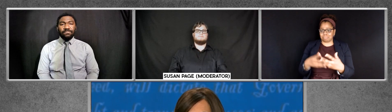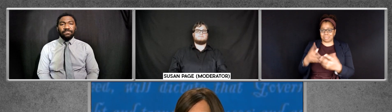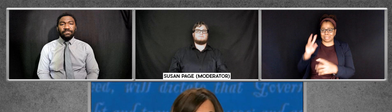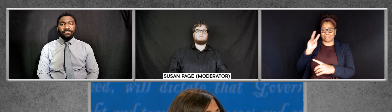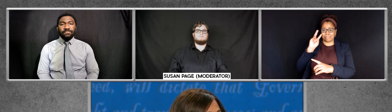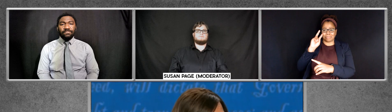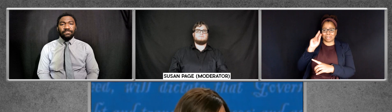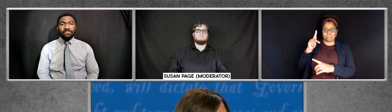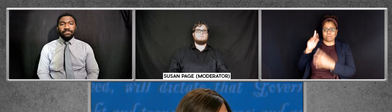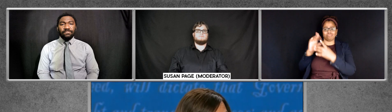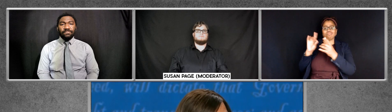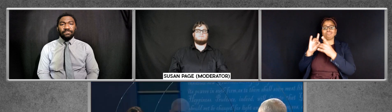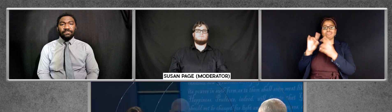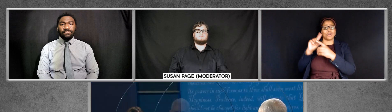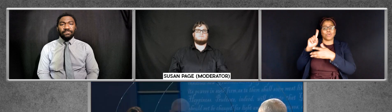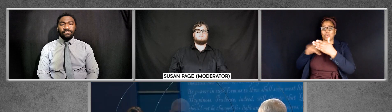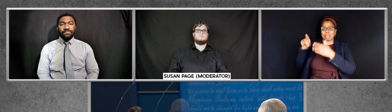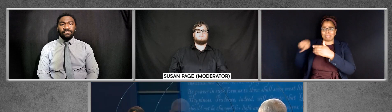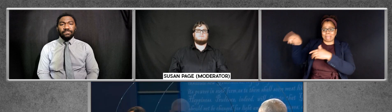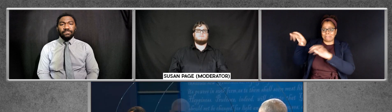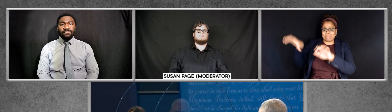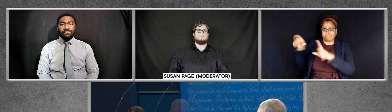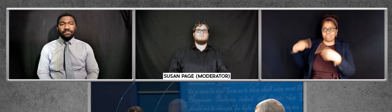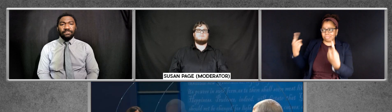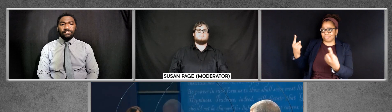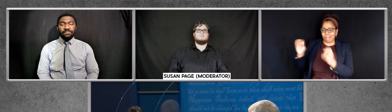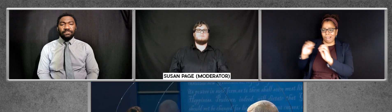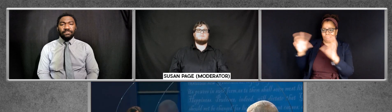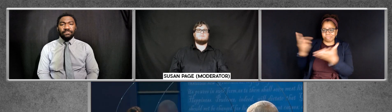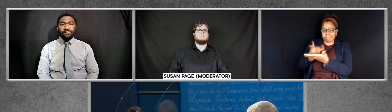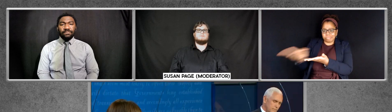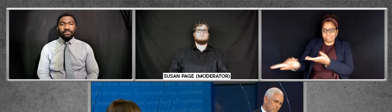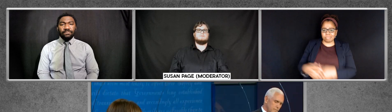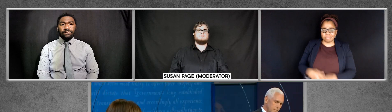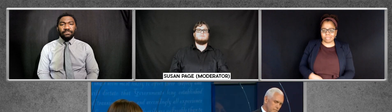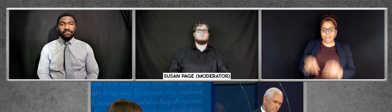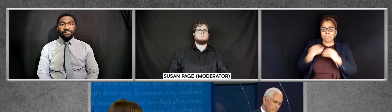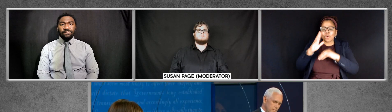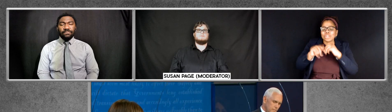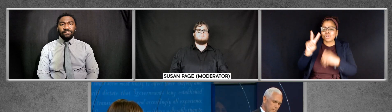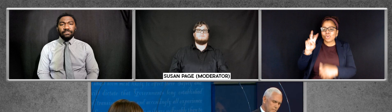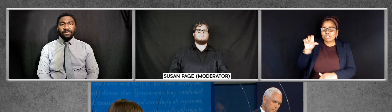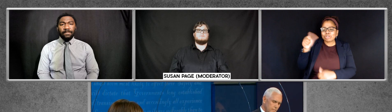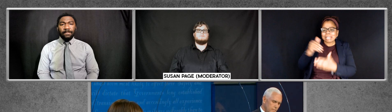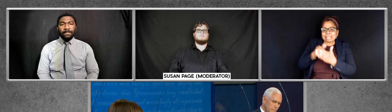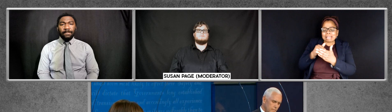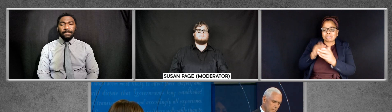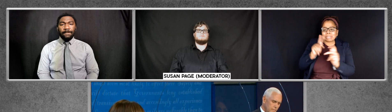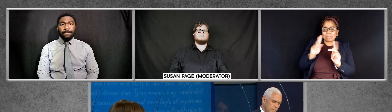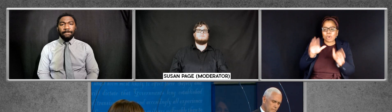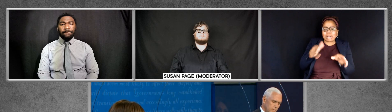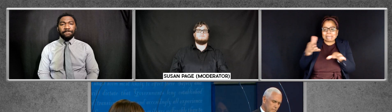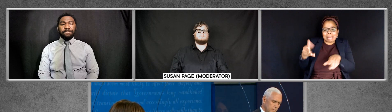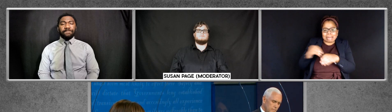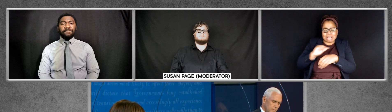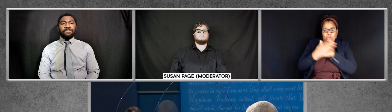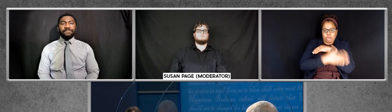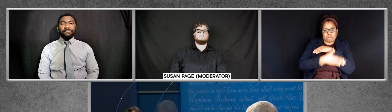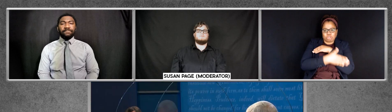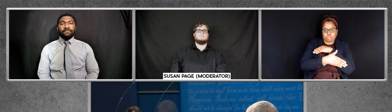done, clearly it hasn't worked. When you're looking at over 210,000 dead bodies in our country, American